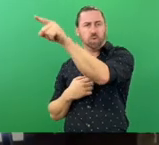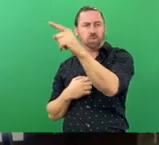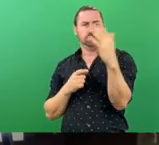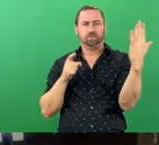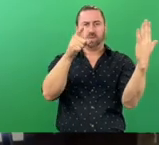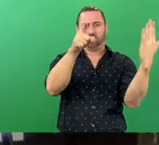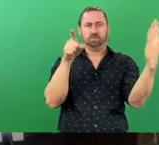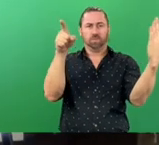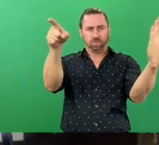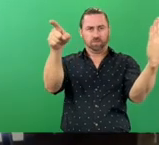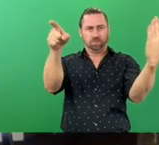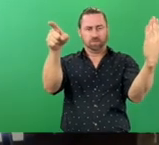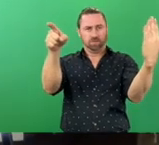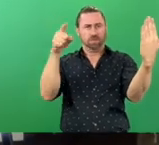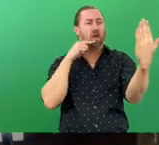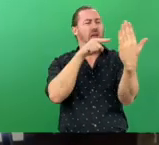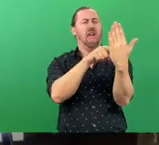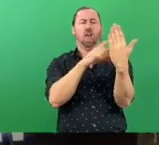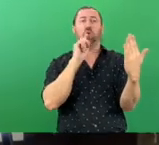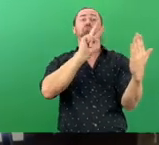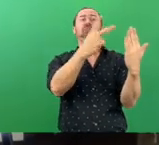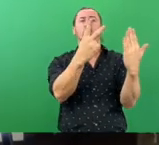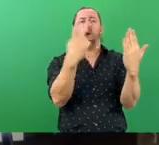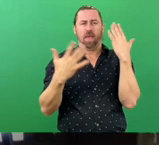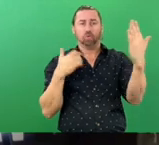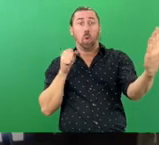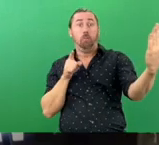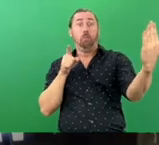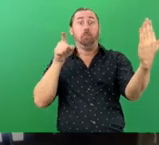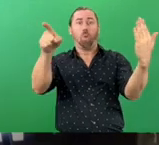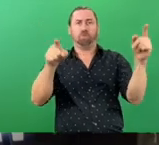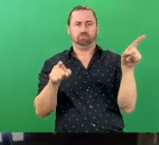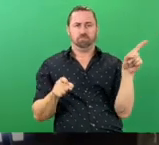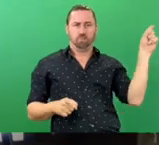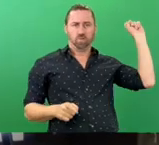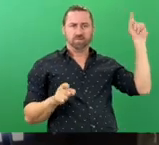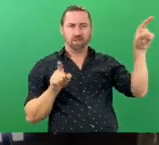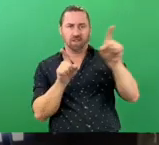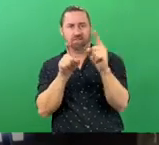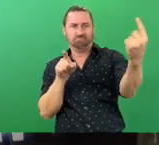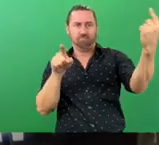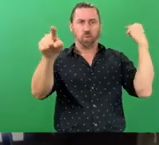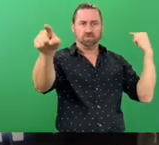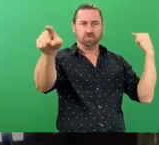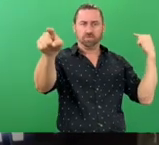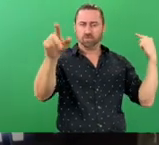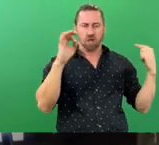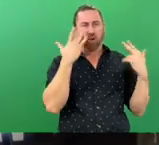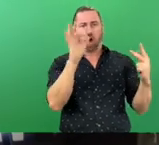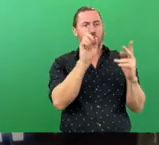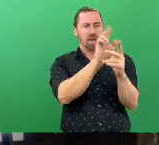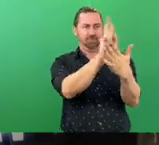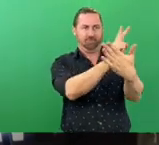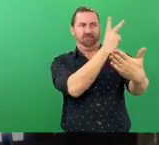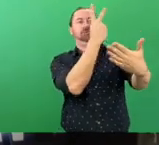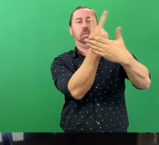The you in the mirror doesn't flip around and point to the other side of the room, right? Mirrors don't actually flip things left to